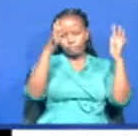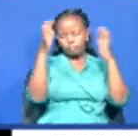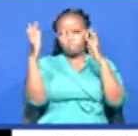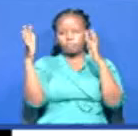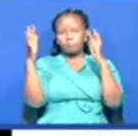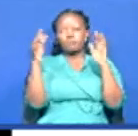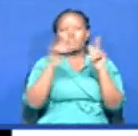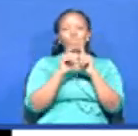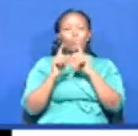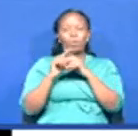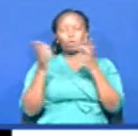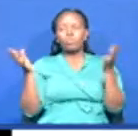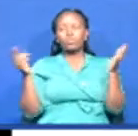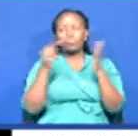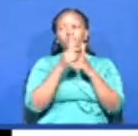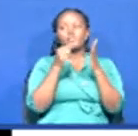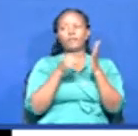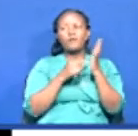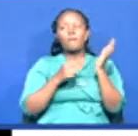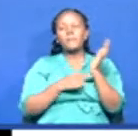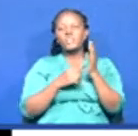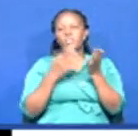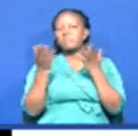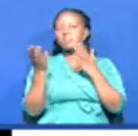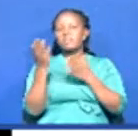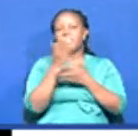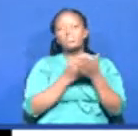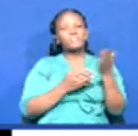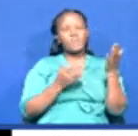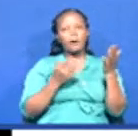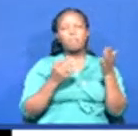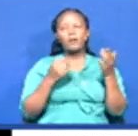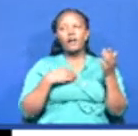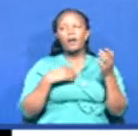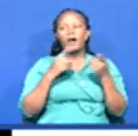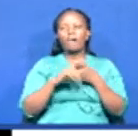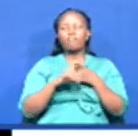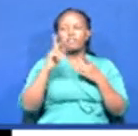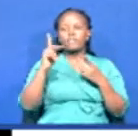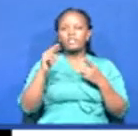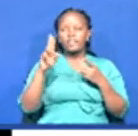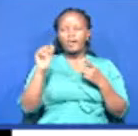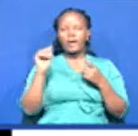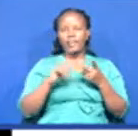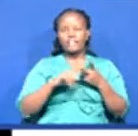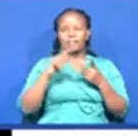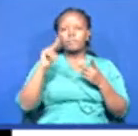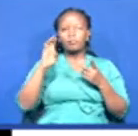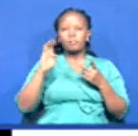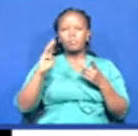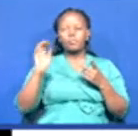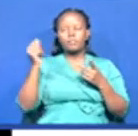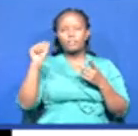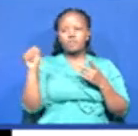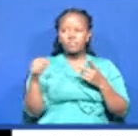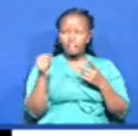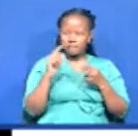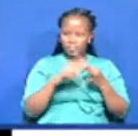I'll just mention maybe some of them very quickly. We have KRA, KEBS, KIPRA, PCPB,